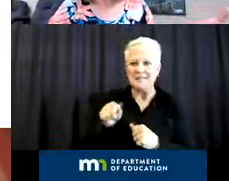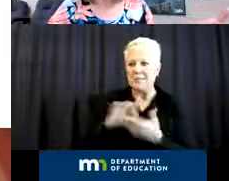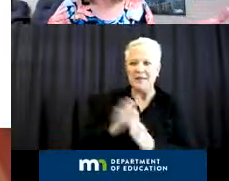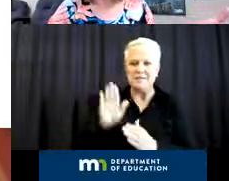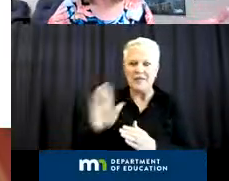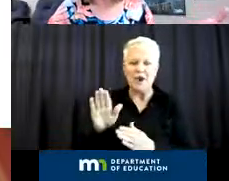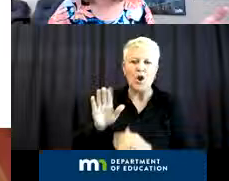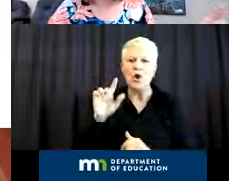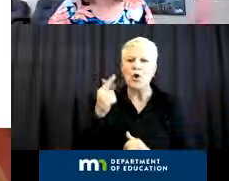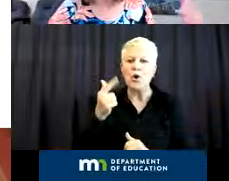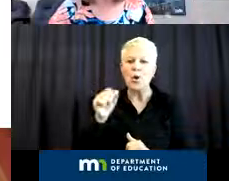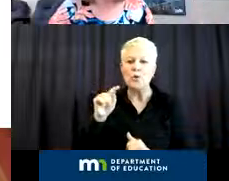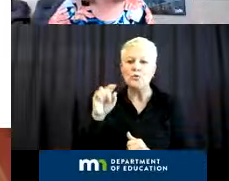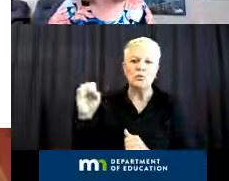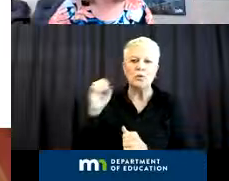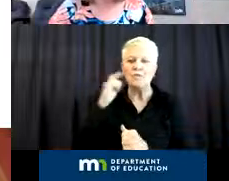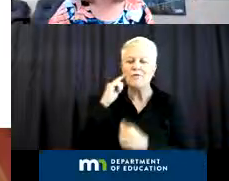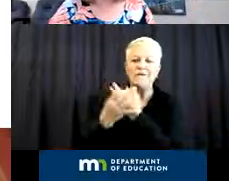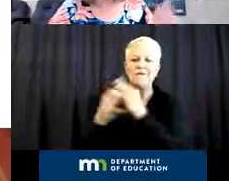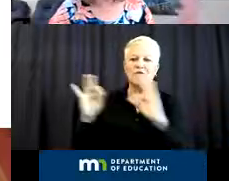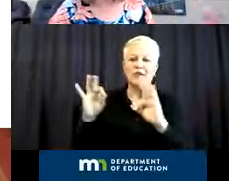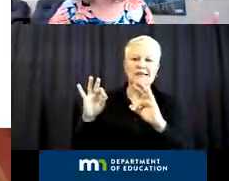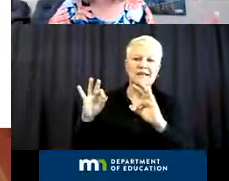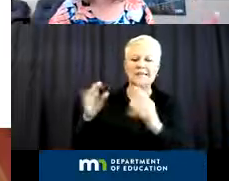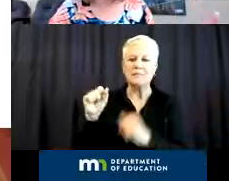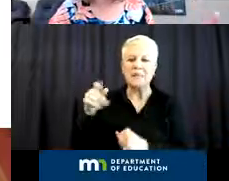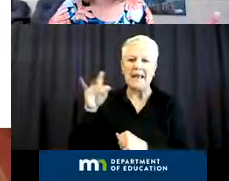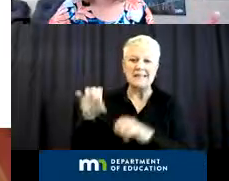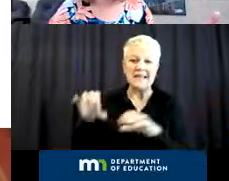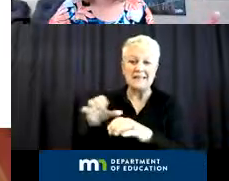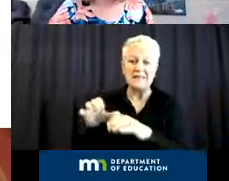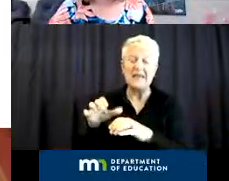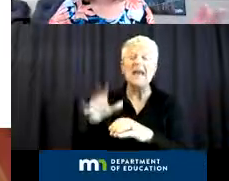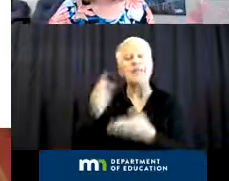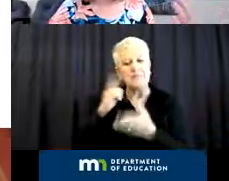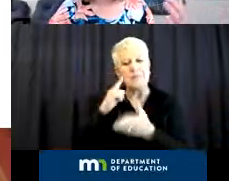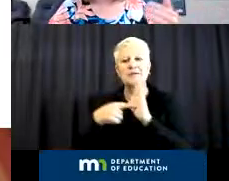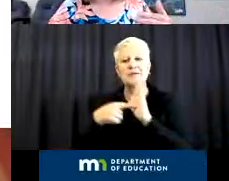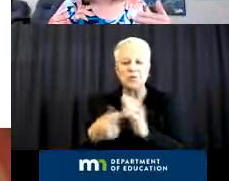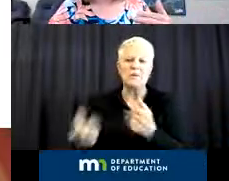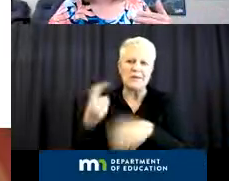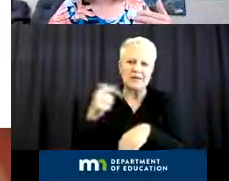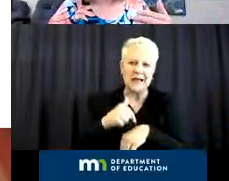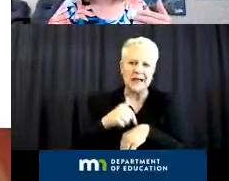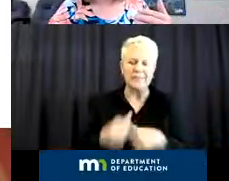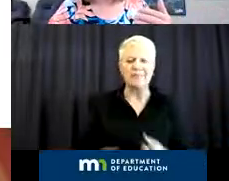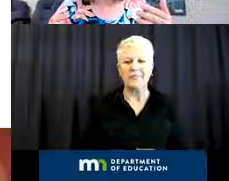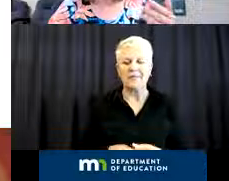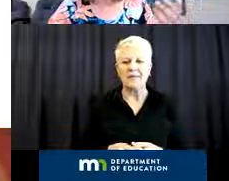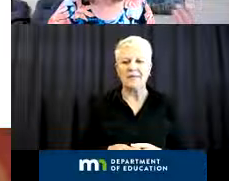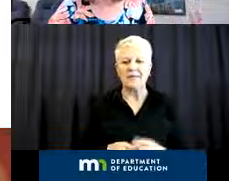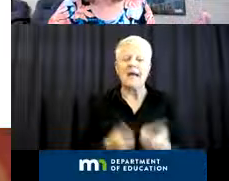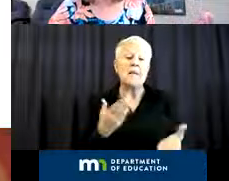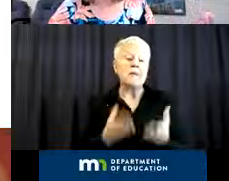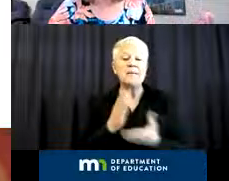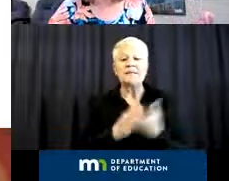a free choice activity, and that's what they like to do. That might dictate the amount of time. Some of it might